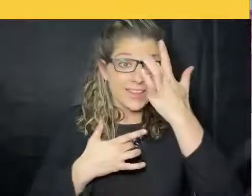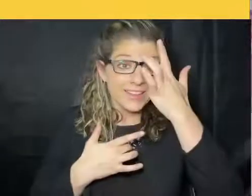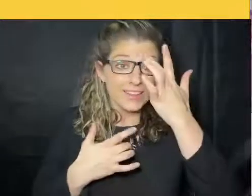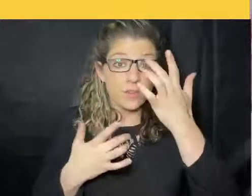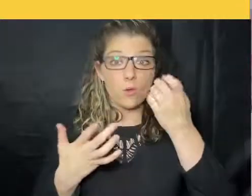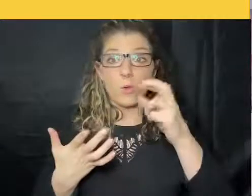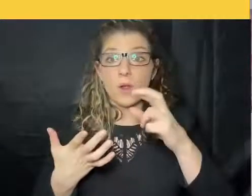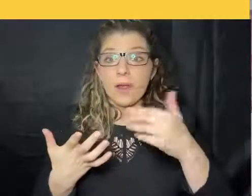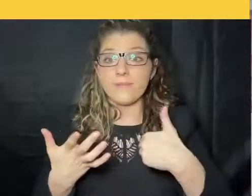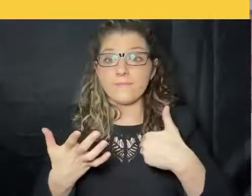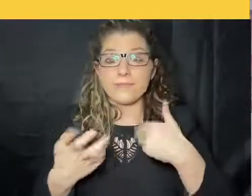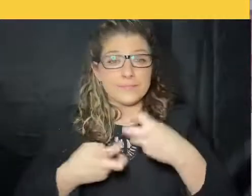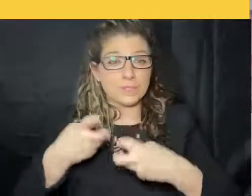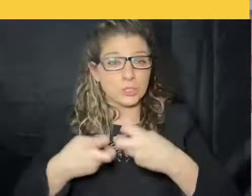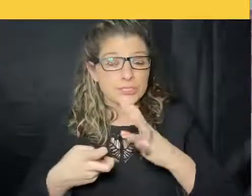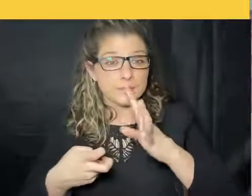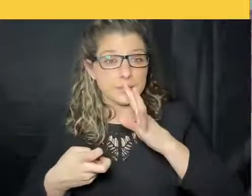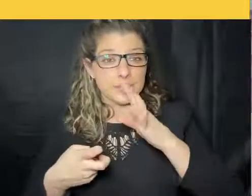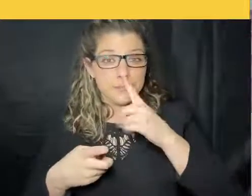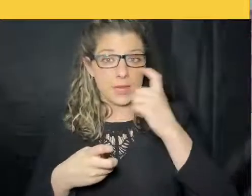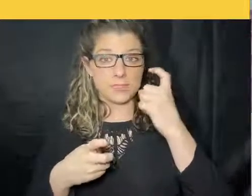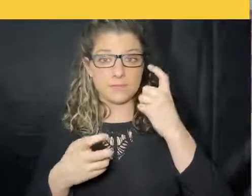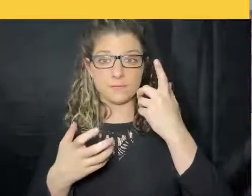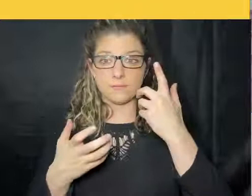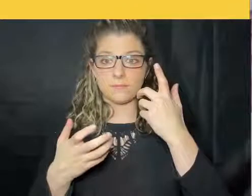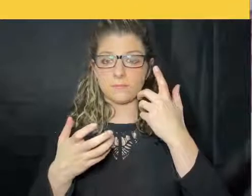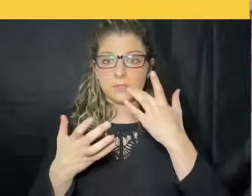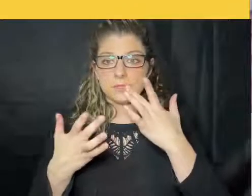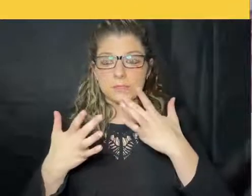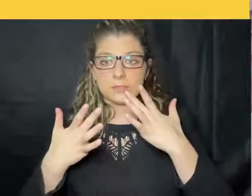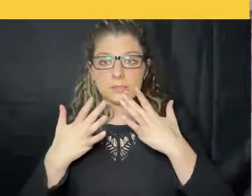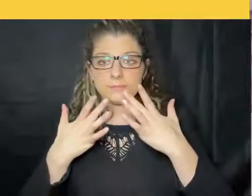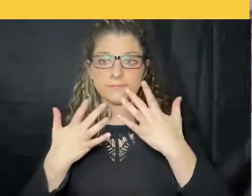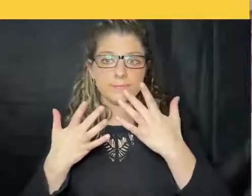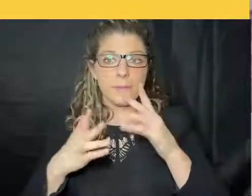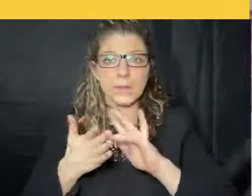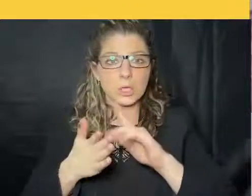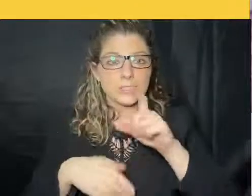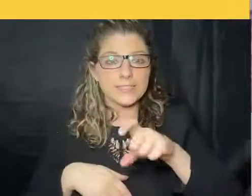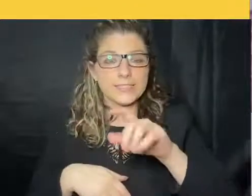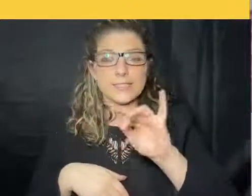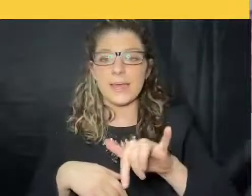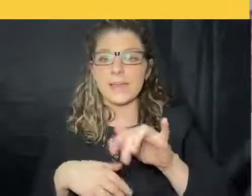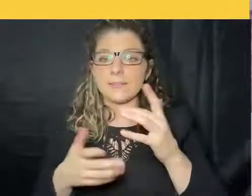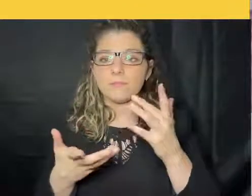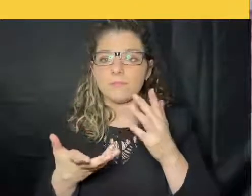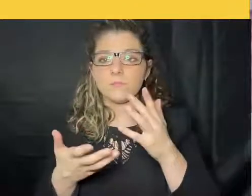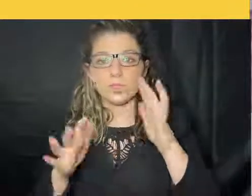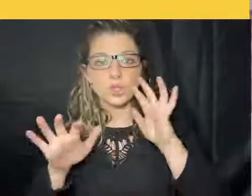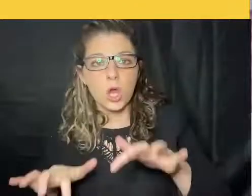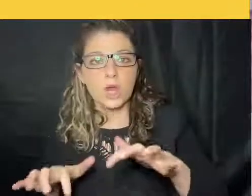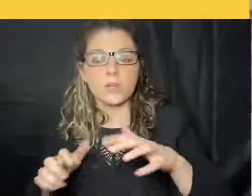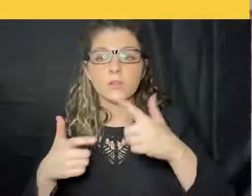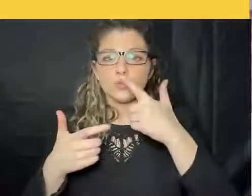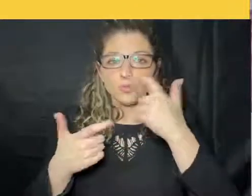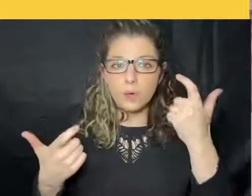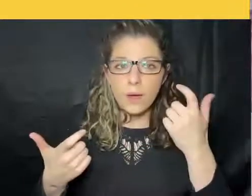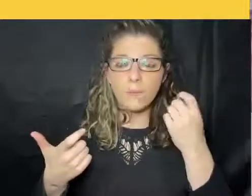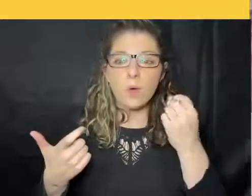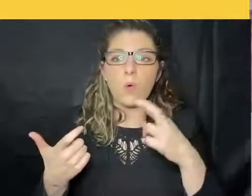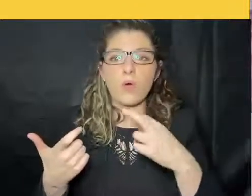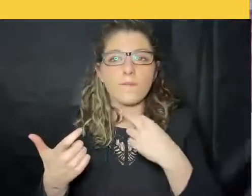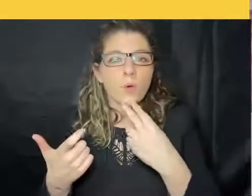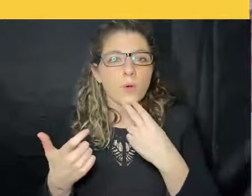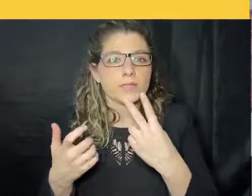are ill or having difficulty speaking due to short or long-term medical needs such as shock, trauma, or